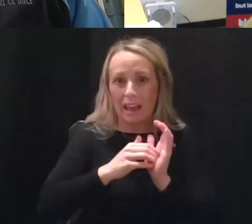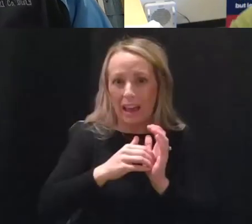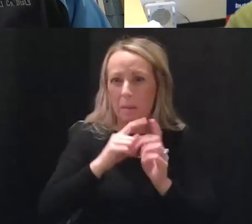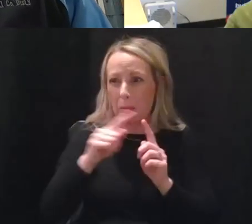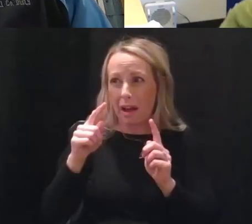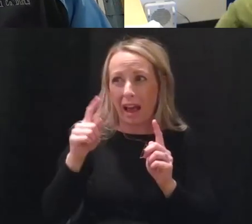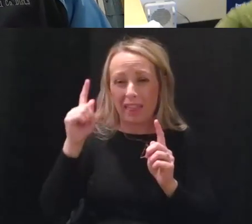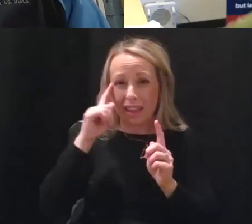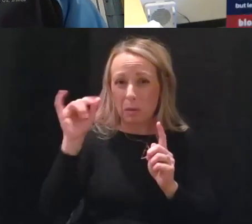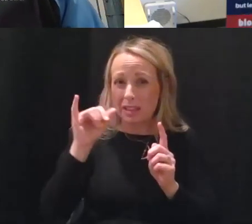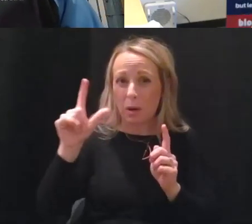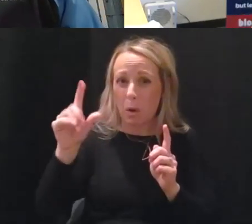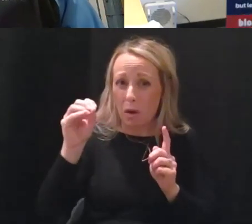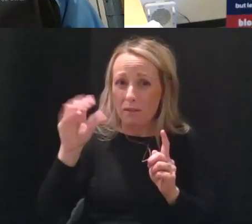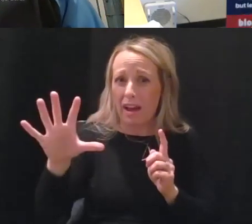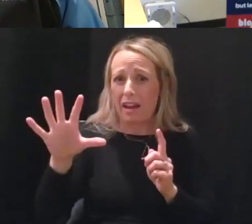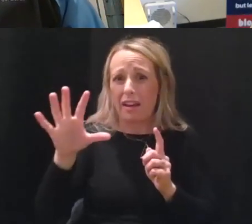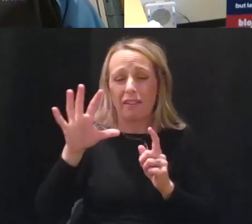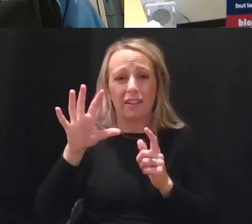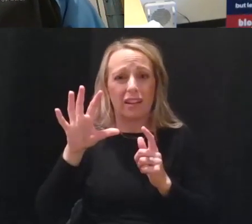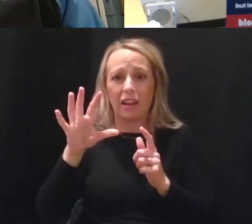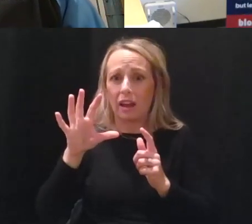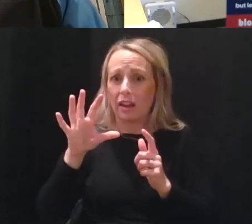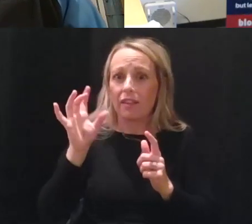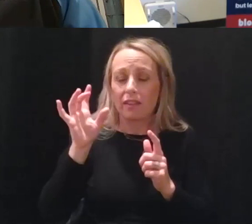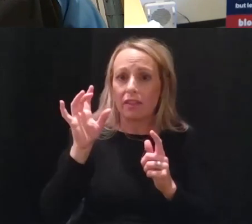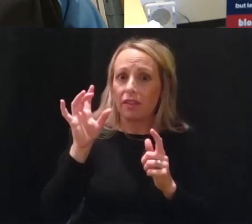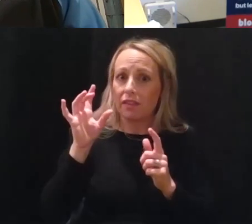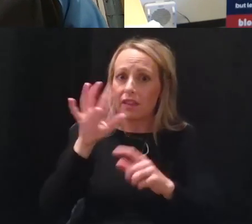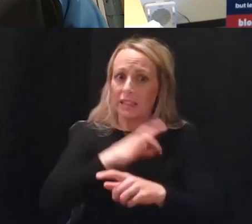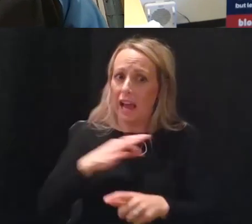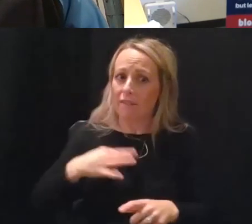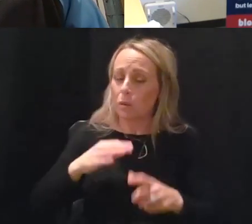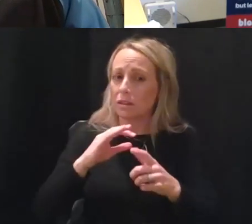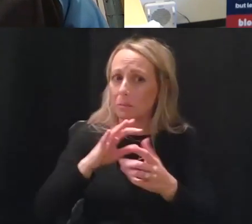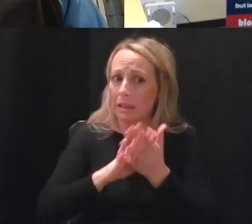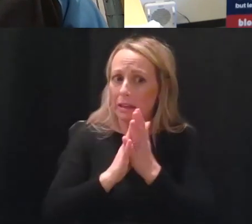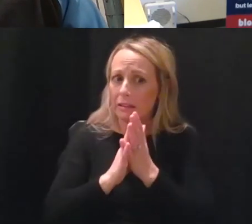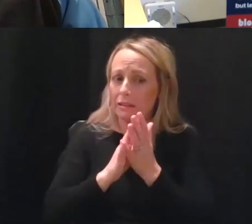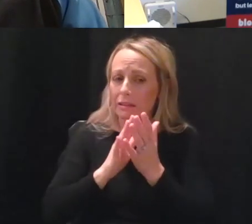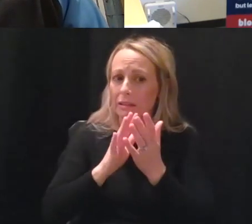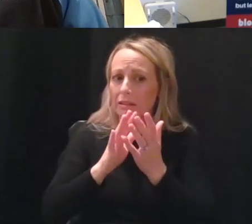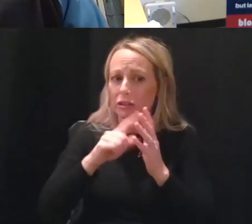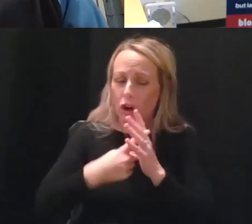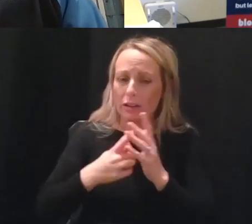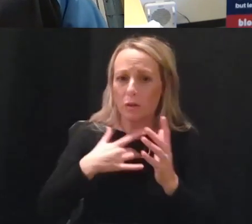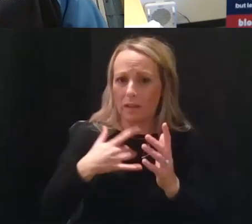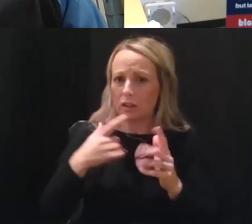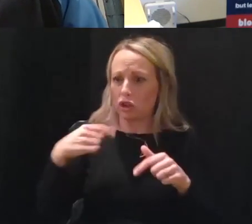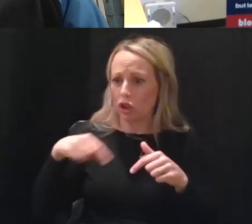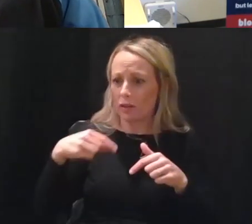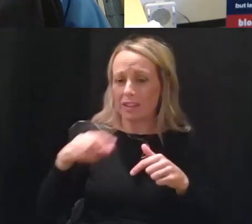was like 105, and they were getting very, very nervous. If we could not get the coughing under